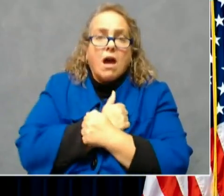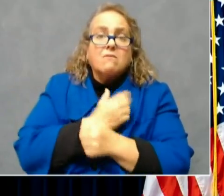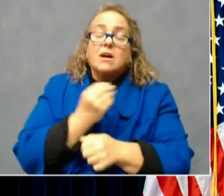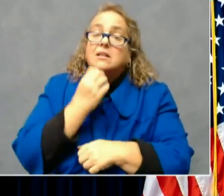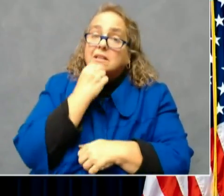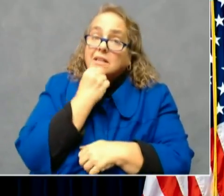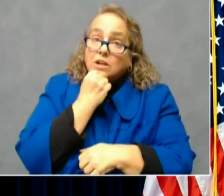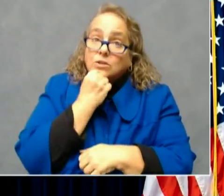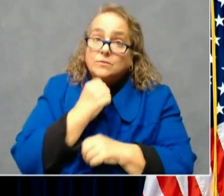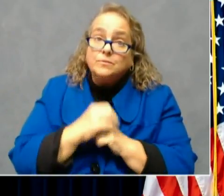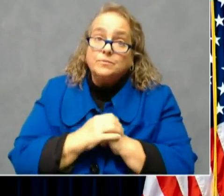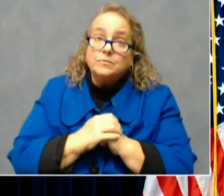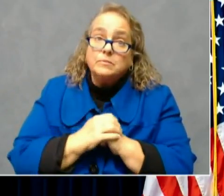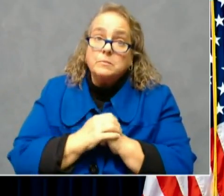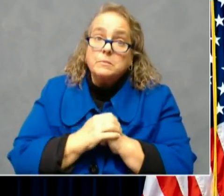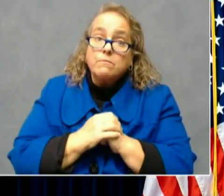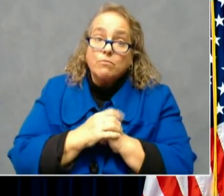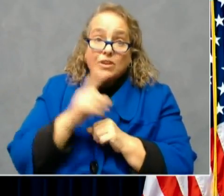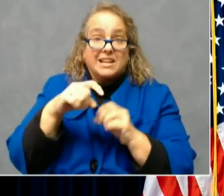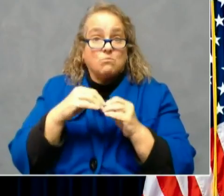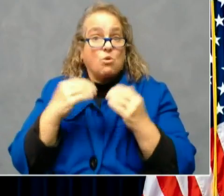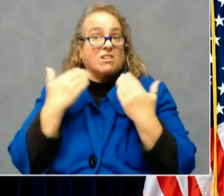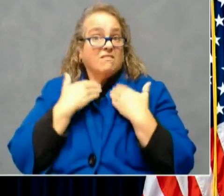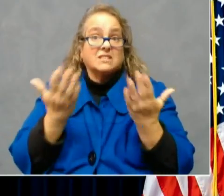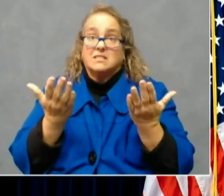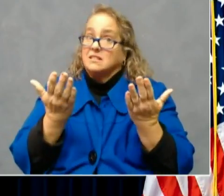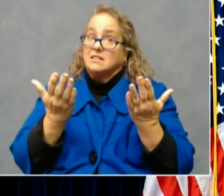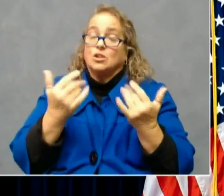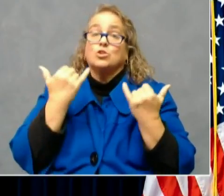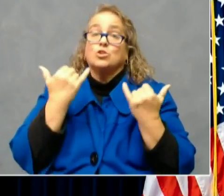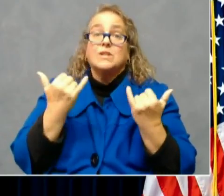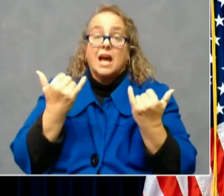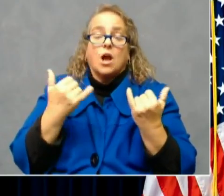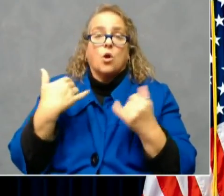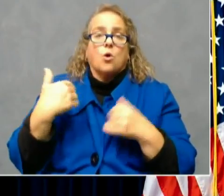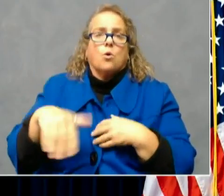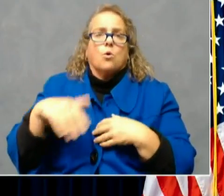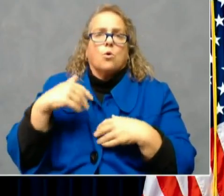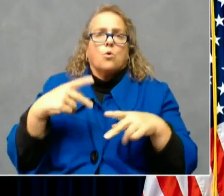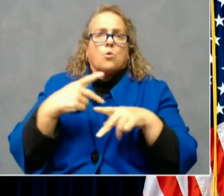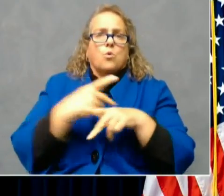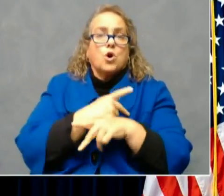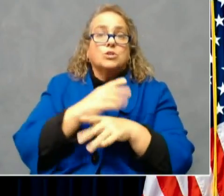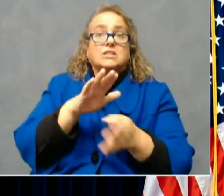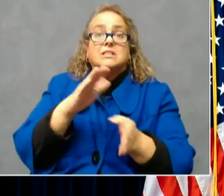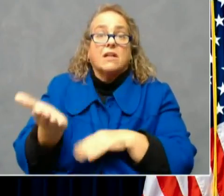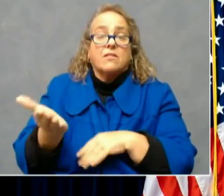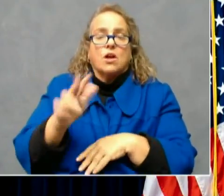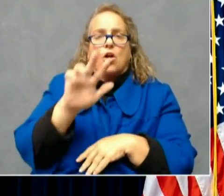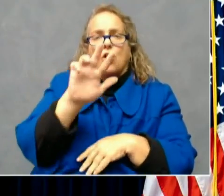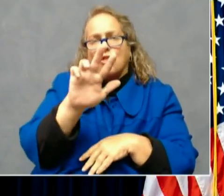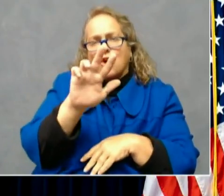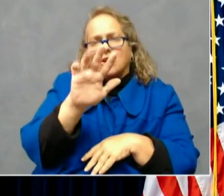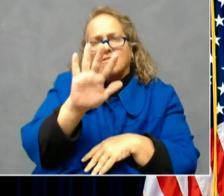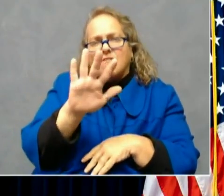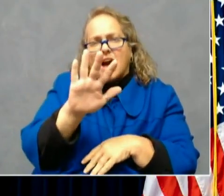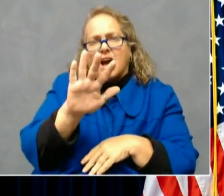If you need more convincing, today, the deadliest day with 35 new deaths.